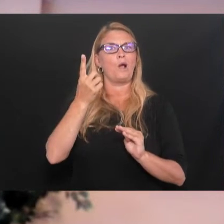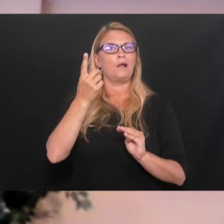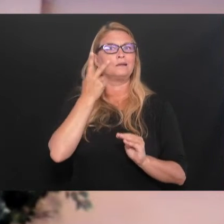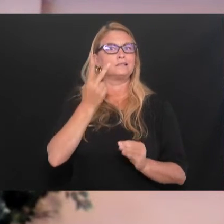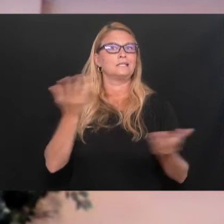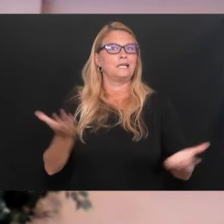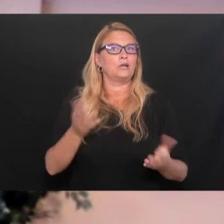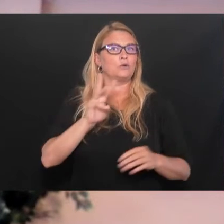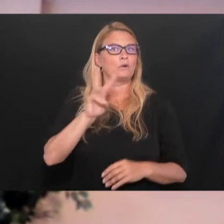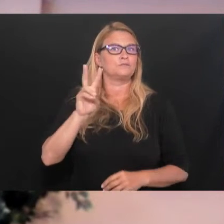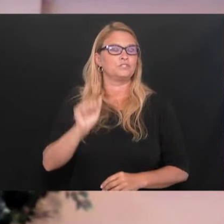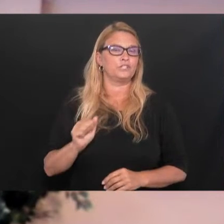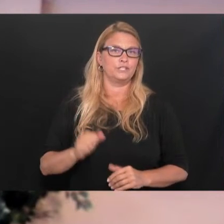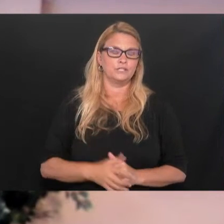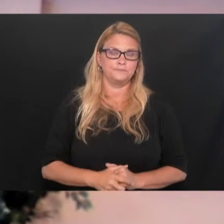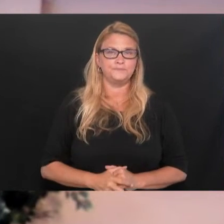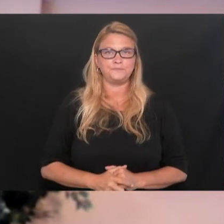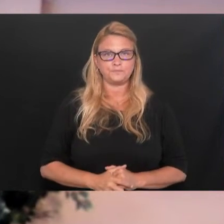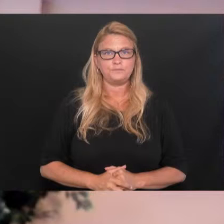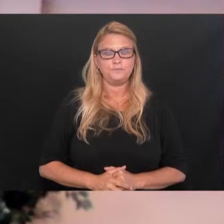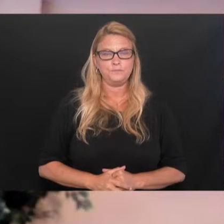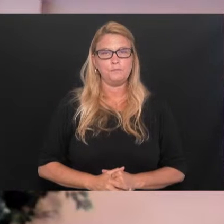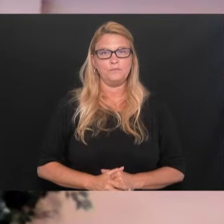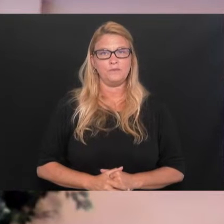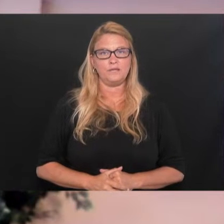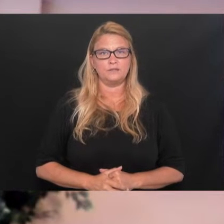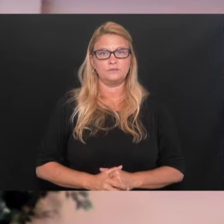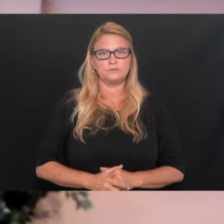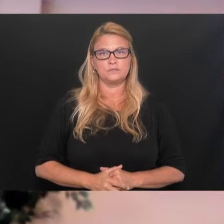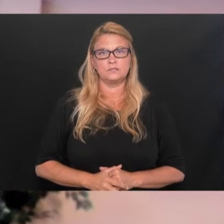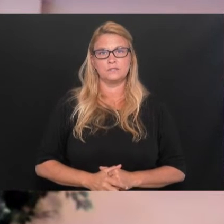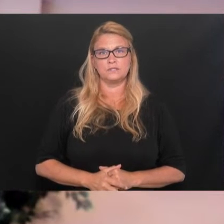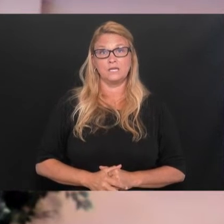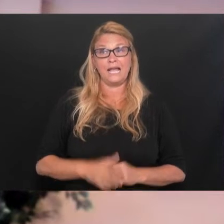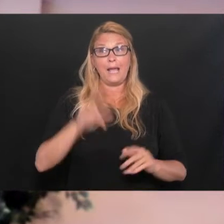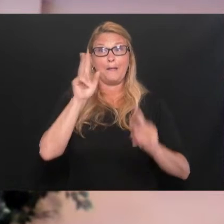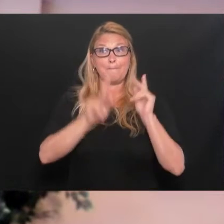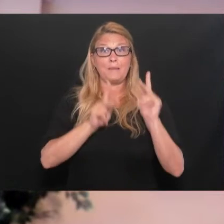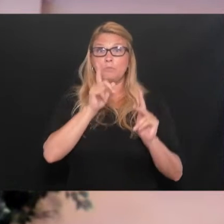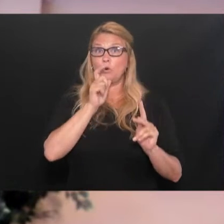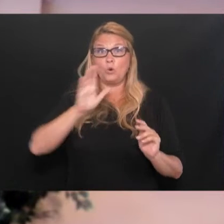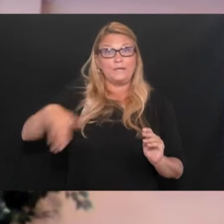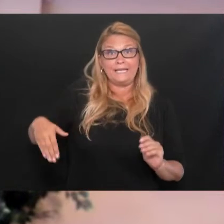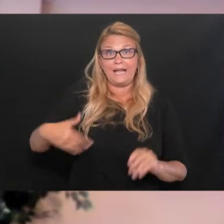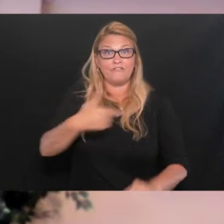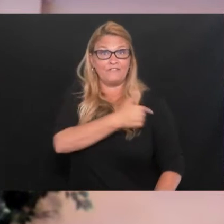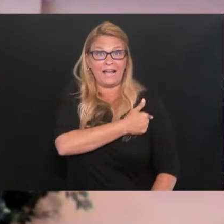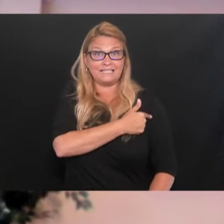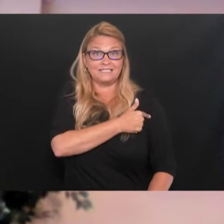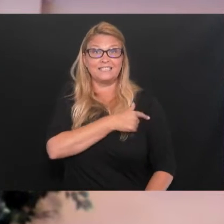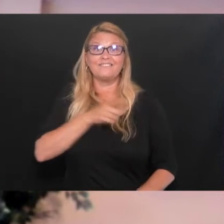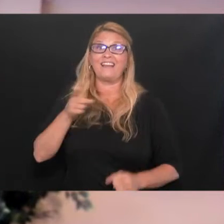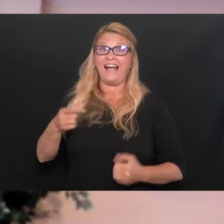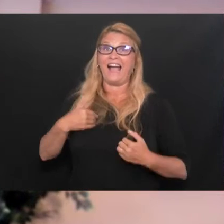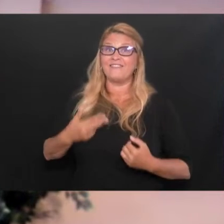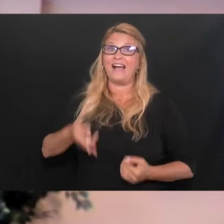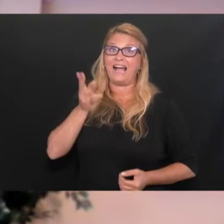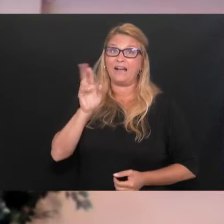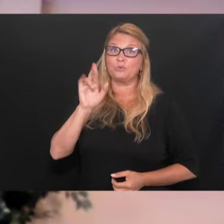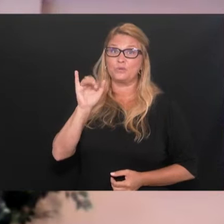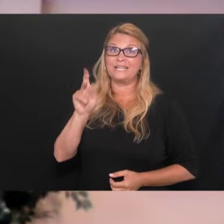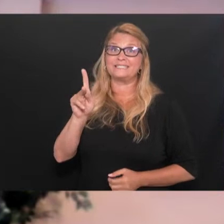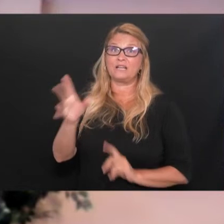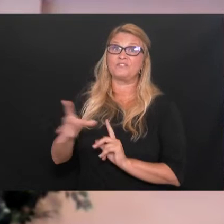change. And that is with some certainty. And we know that unvaccinated people are really the ones at the highest risk. So